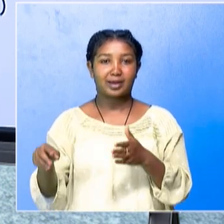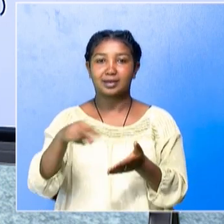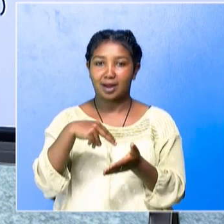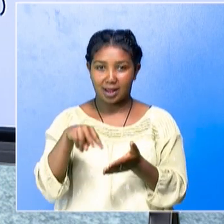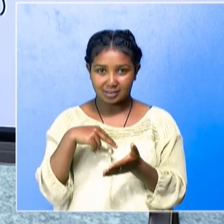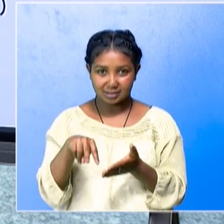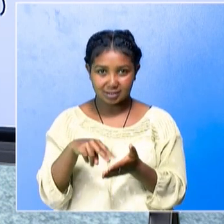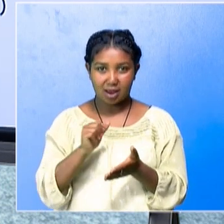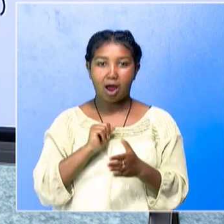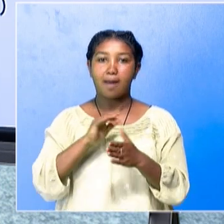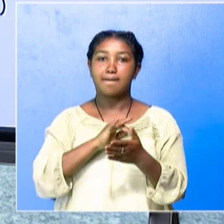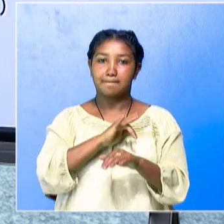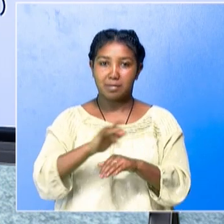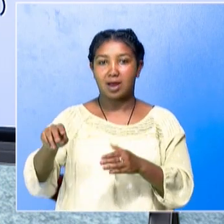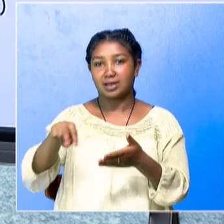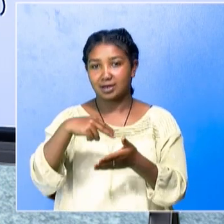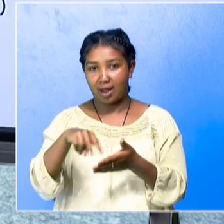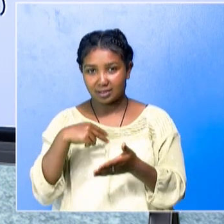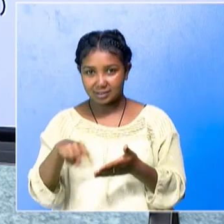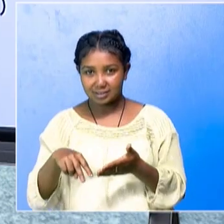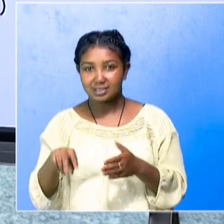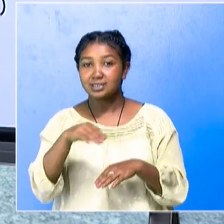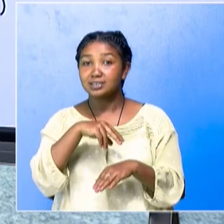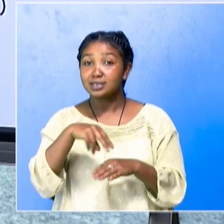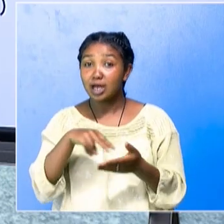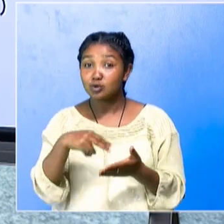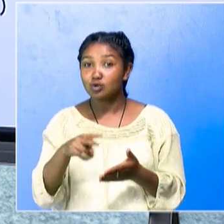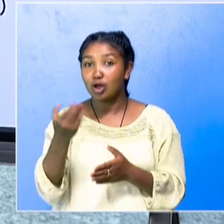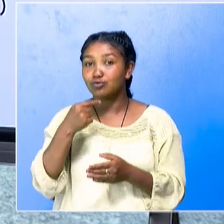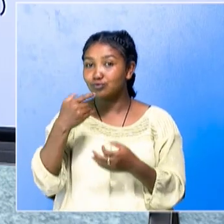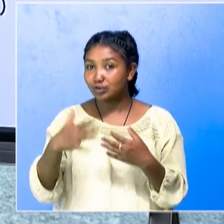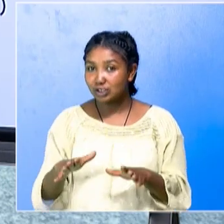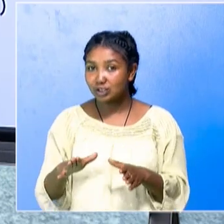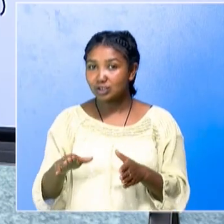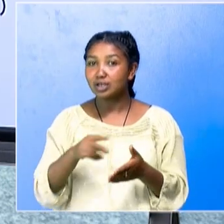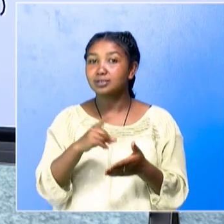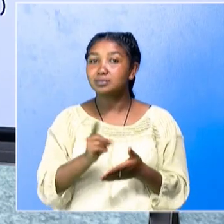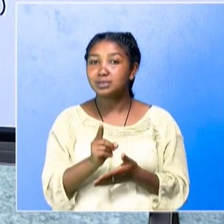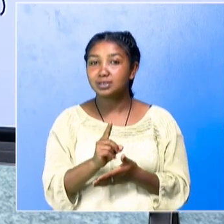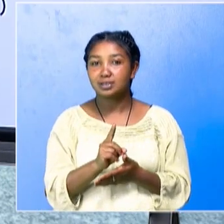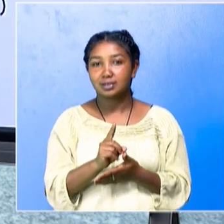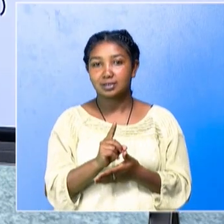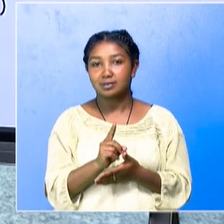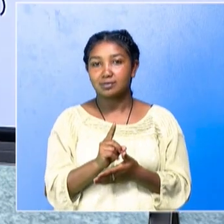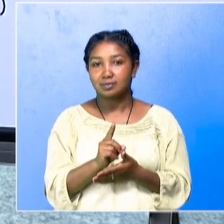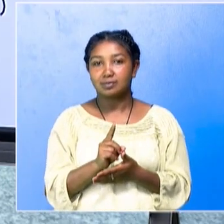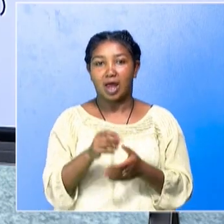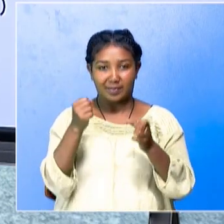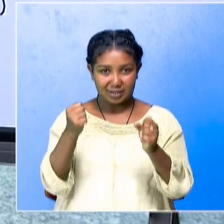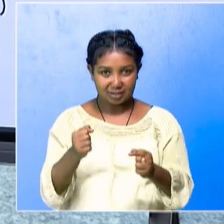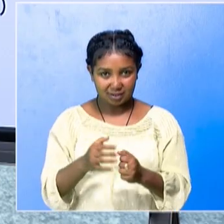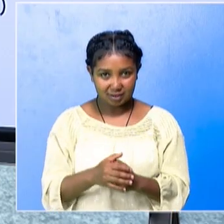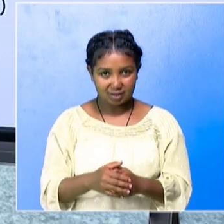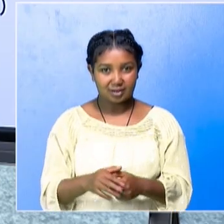dance. I blank dance. Dance also, I told you already, it is also